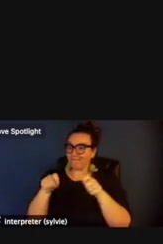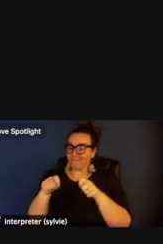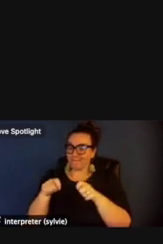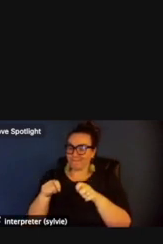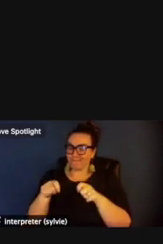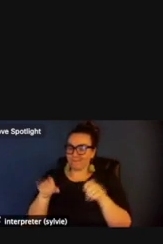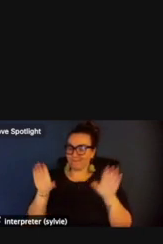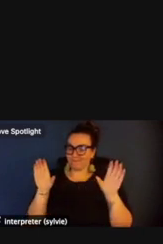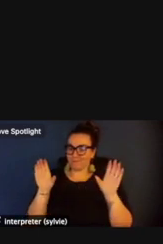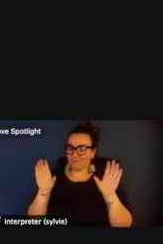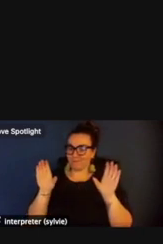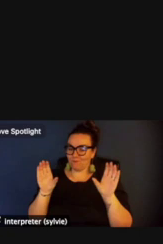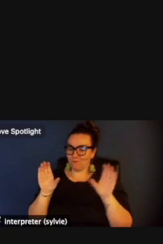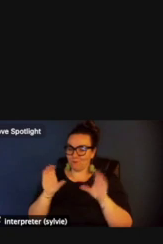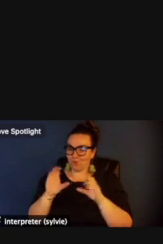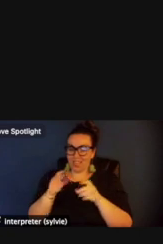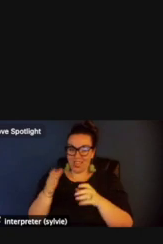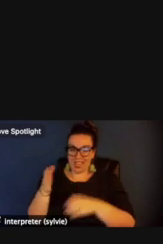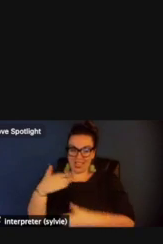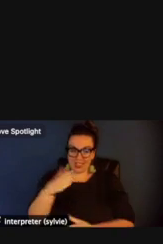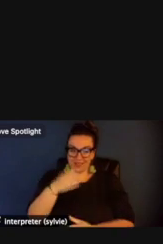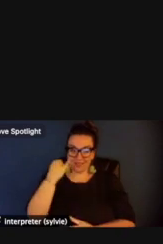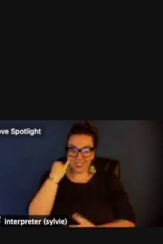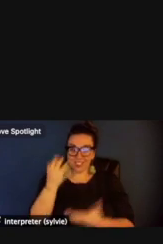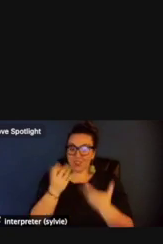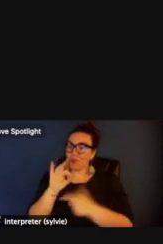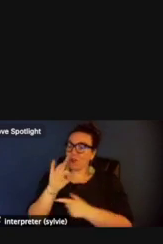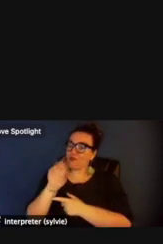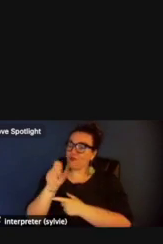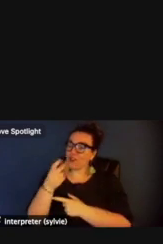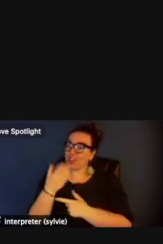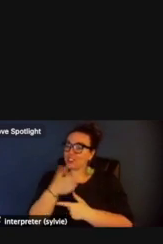right? And then fish, if you want fresh fish, there's a fish right there.